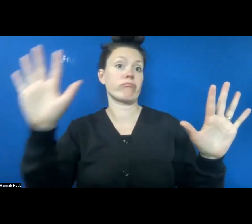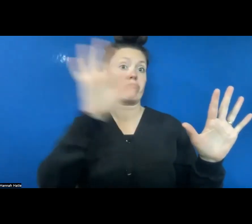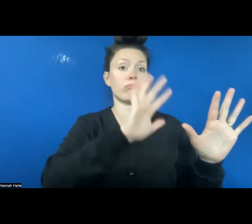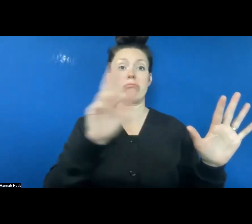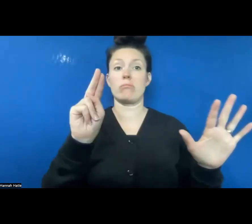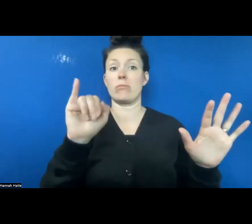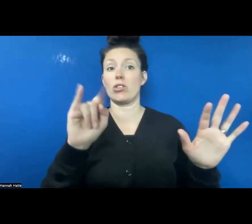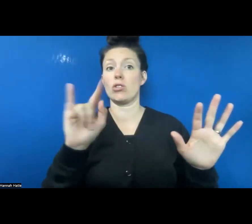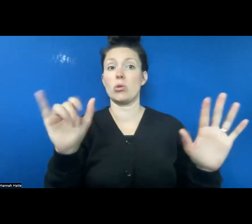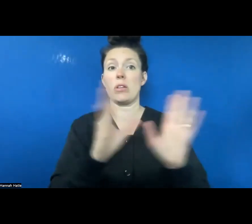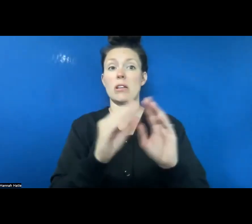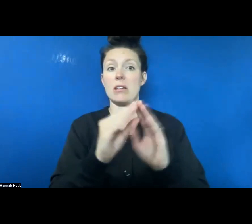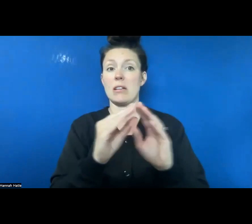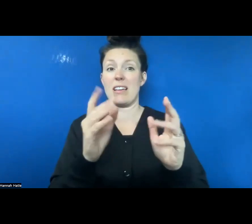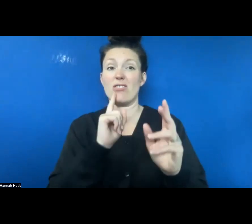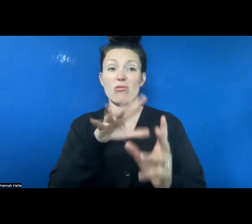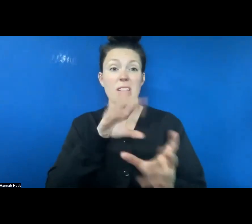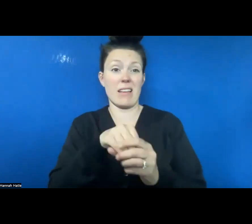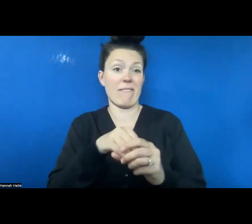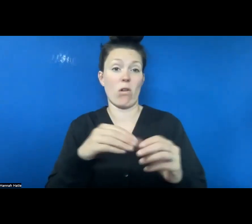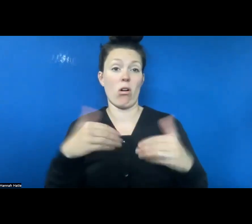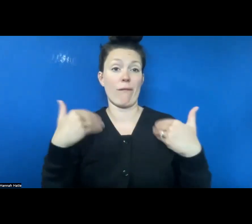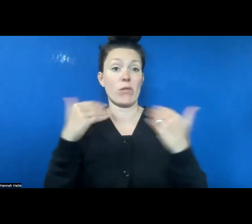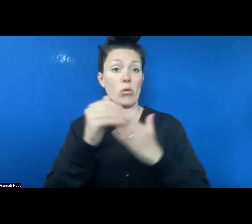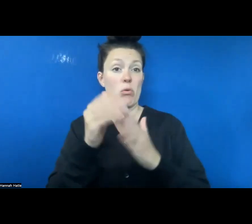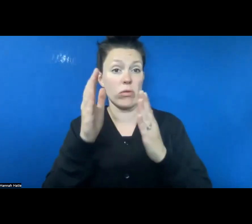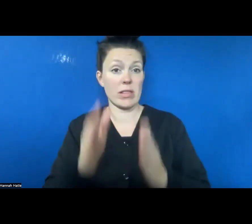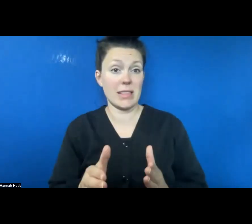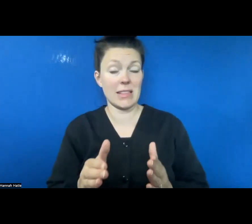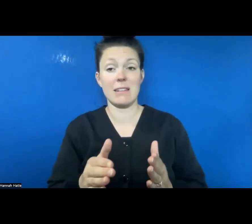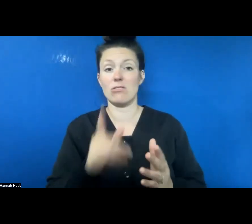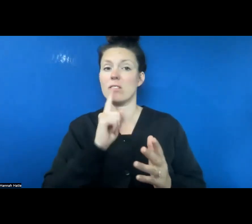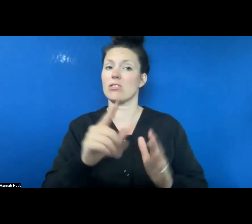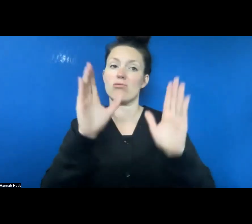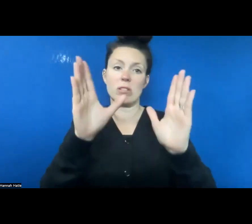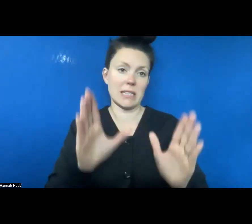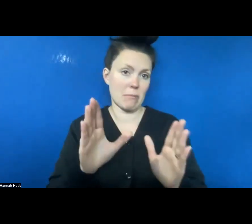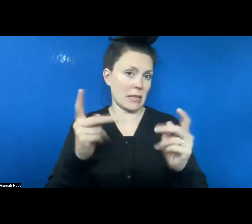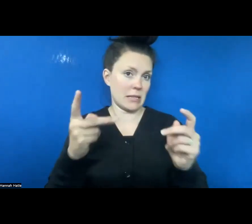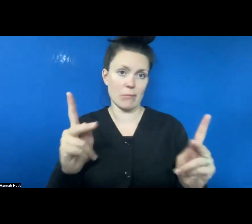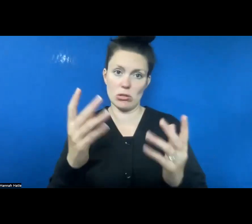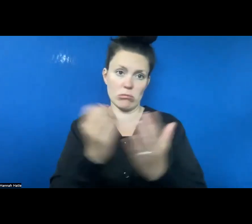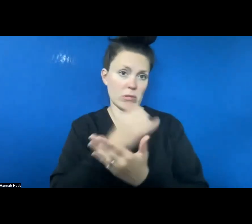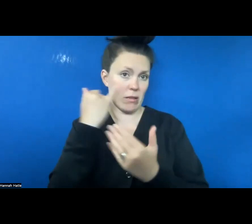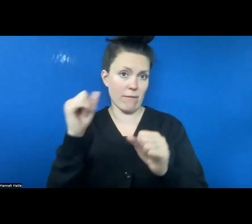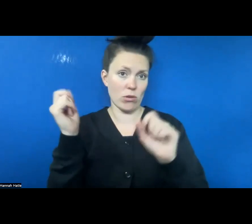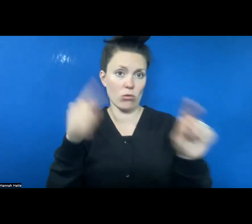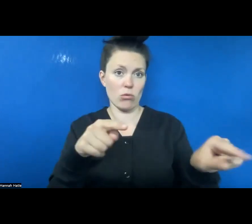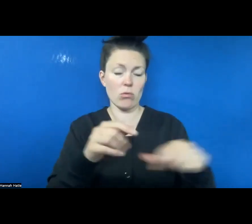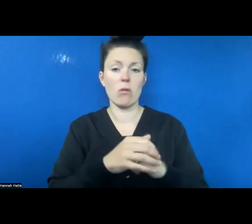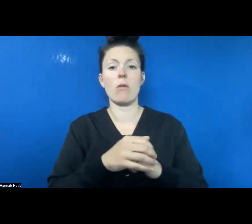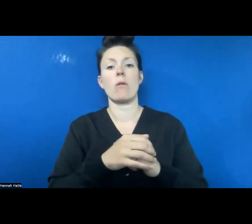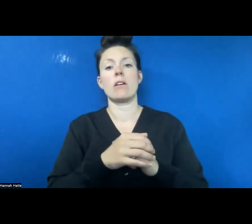wealth of youth leaders, and they're being honored, and it's amazing. And I think if there's